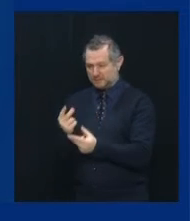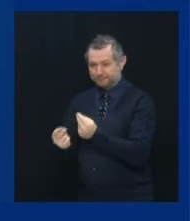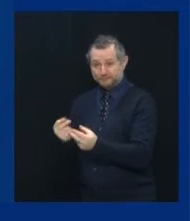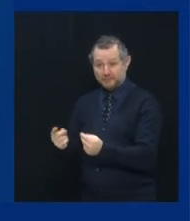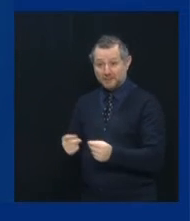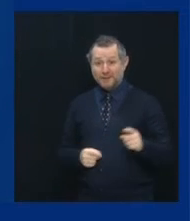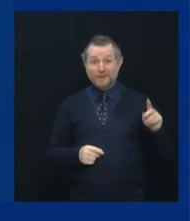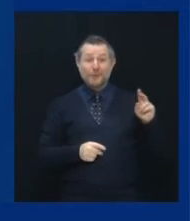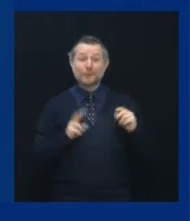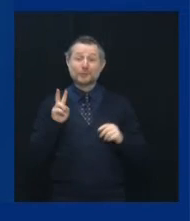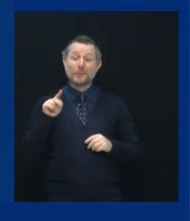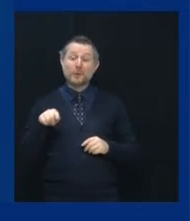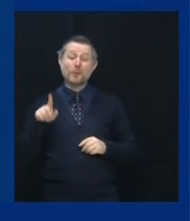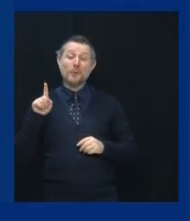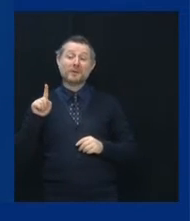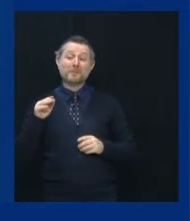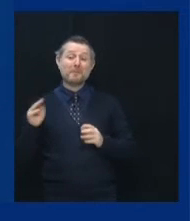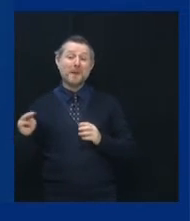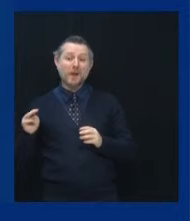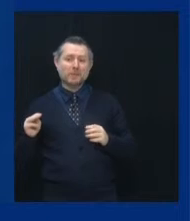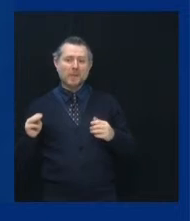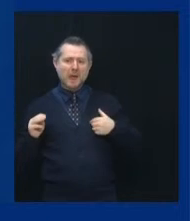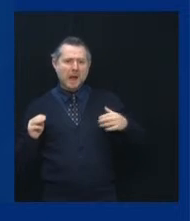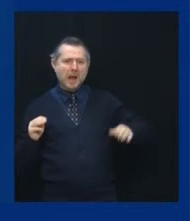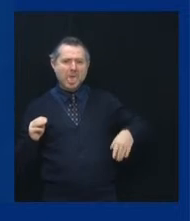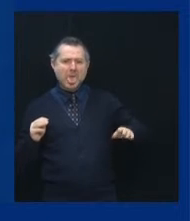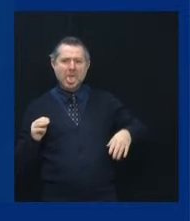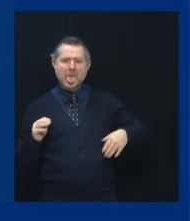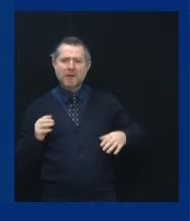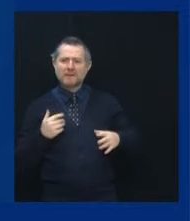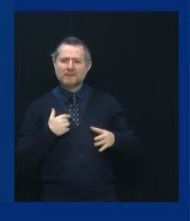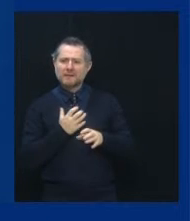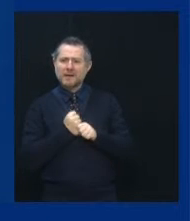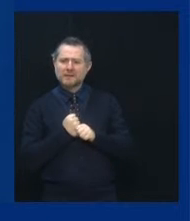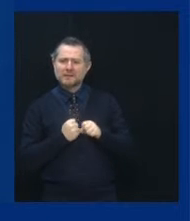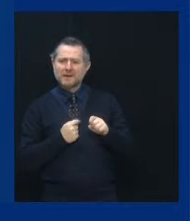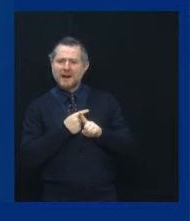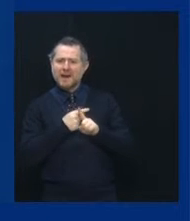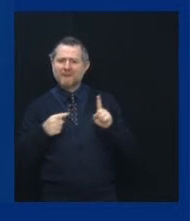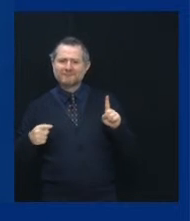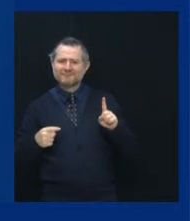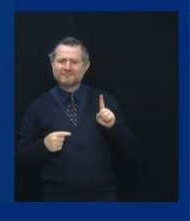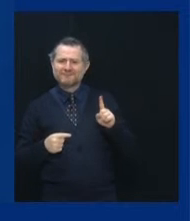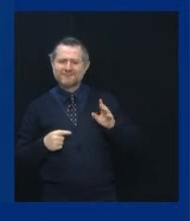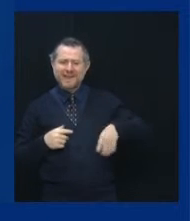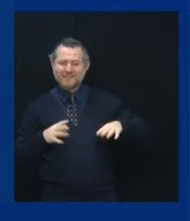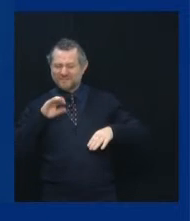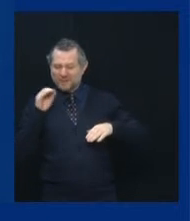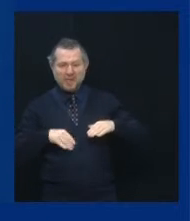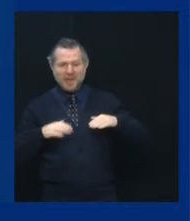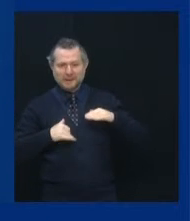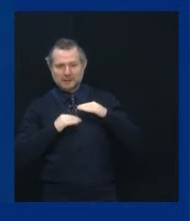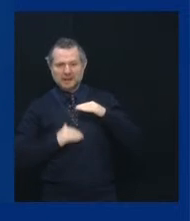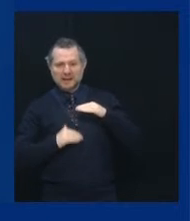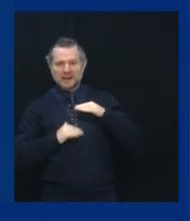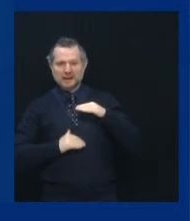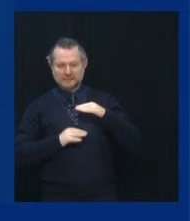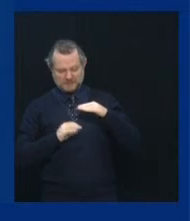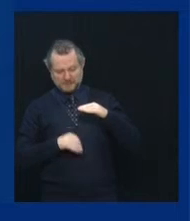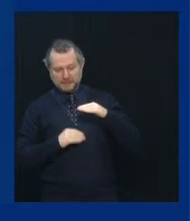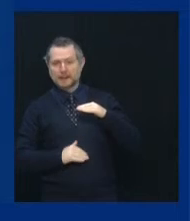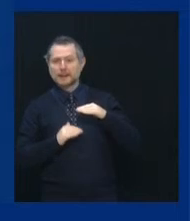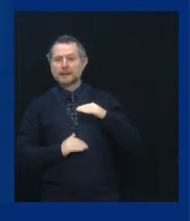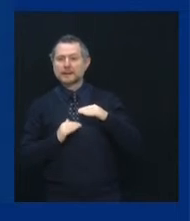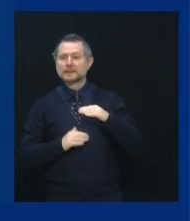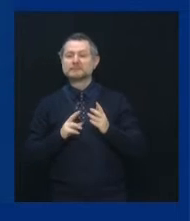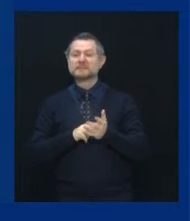million. We haven't even received half the number of dosages yet. So we're pushing on the